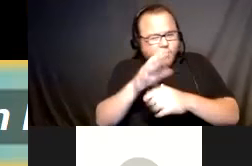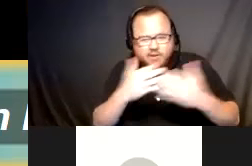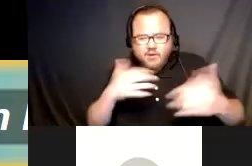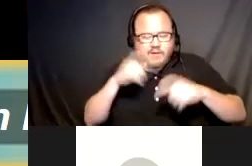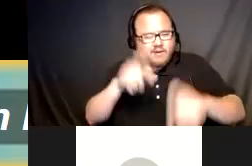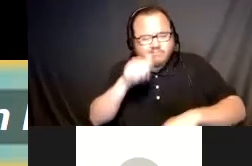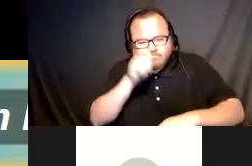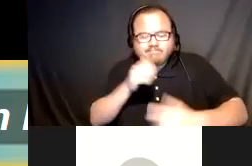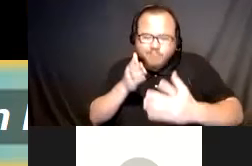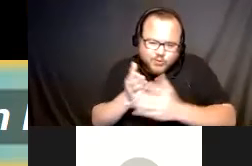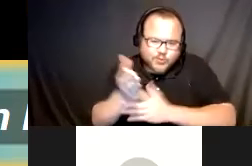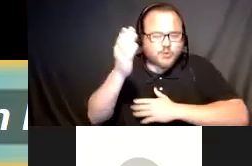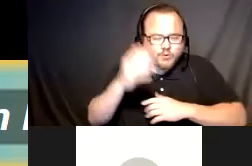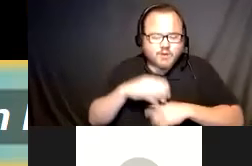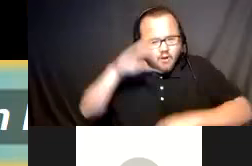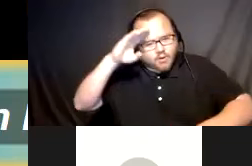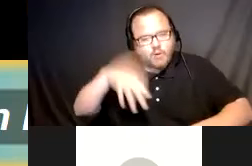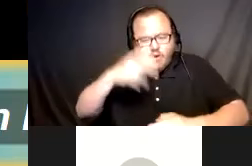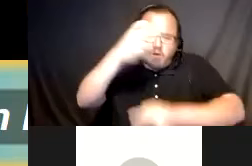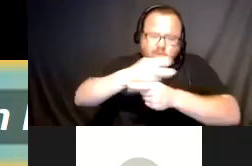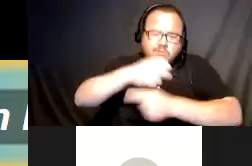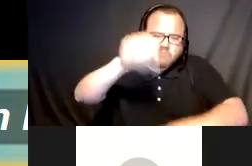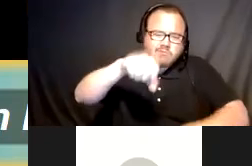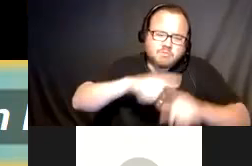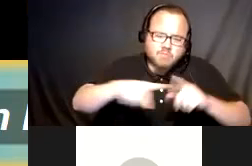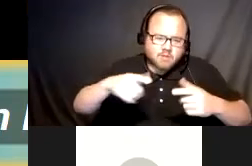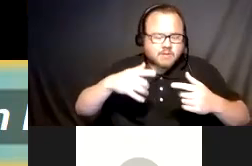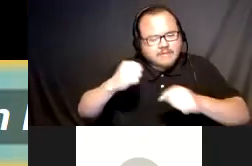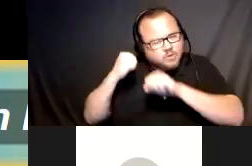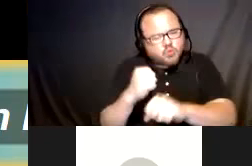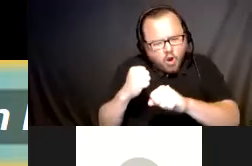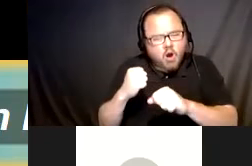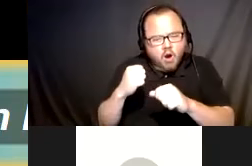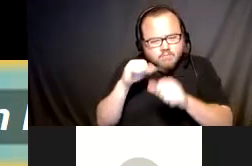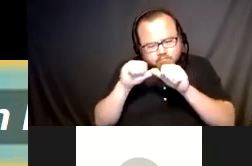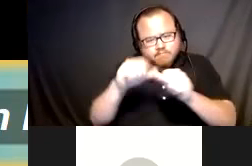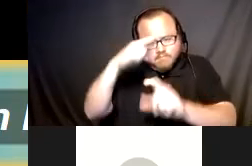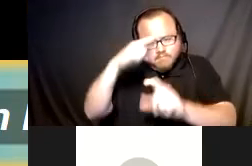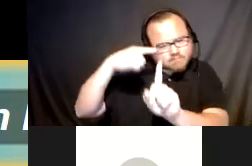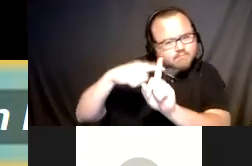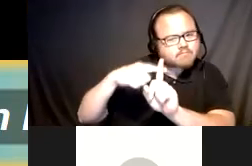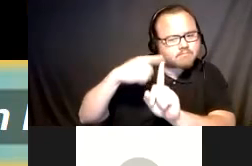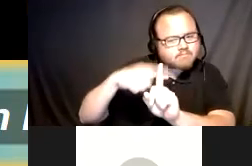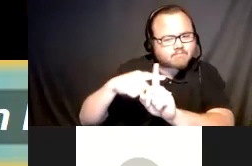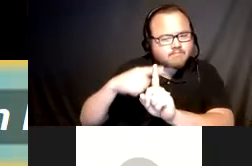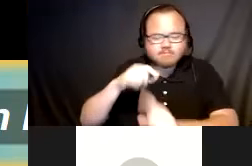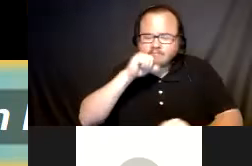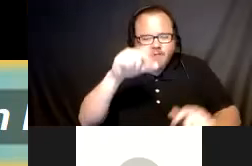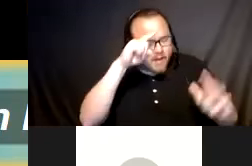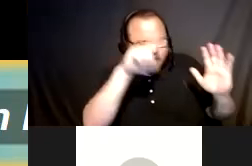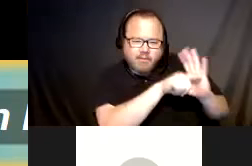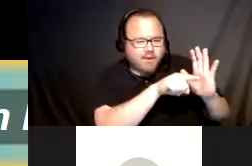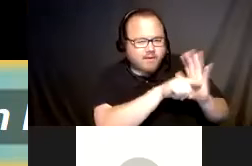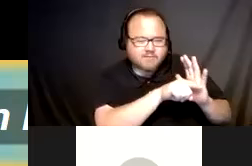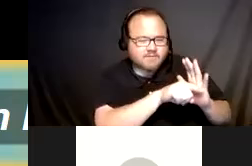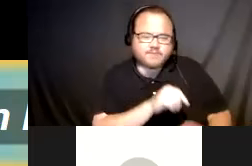through this, and I know it's hard, but we still need to be strong and think on the positive side, not the negative side. We hope